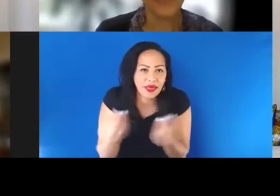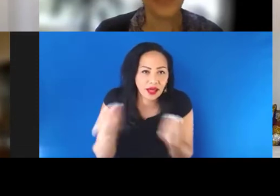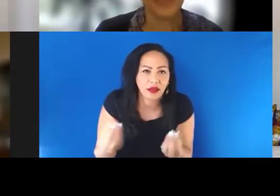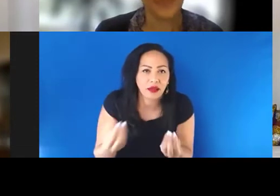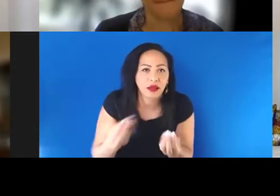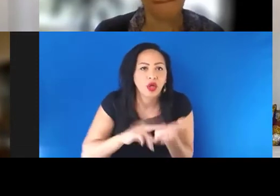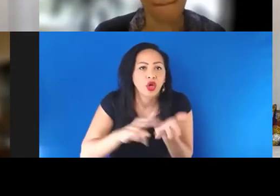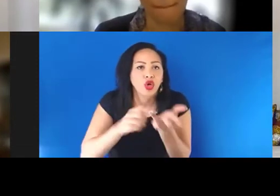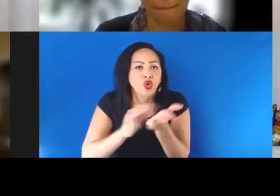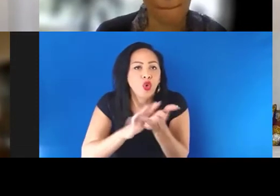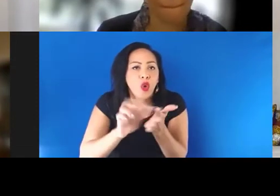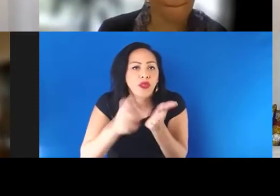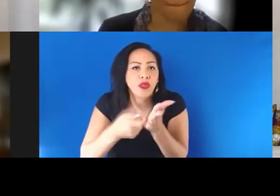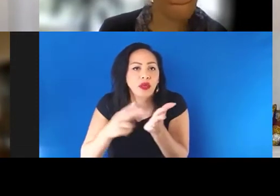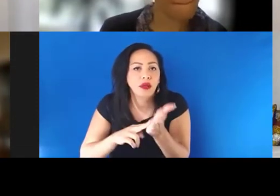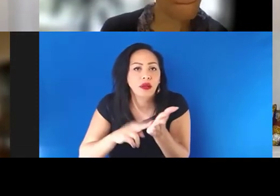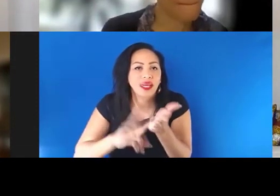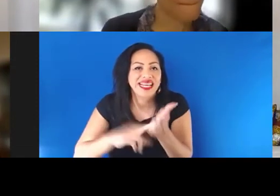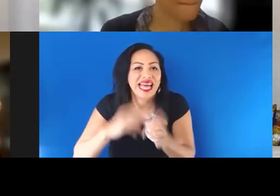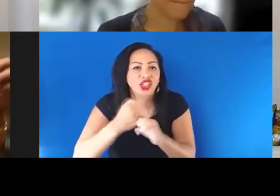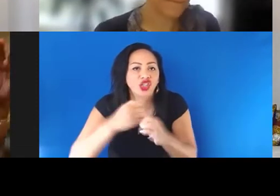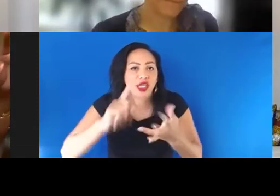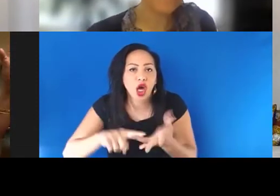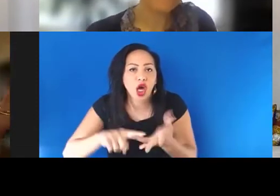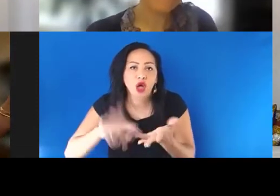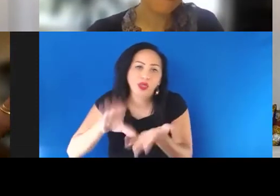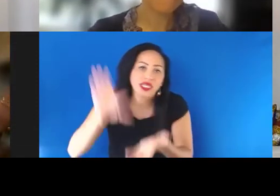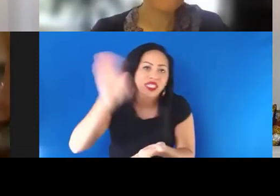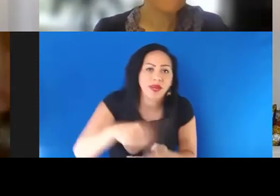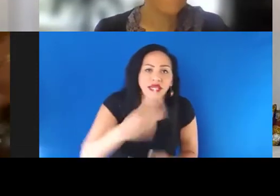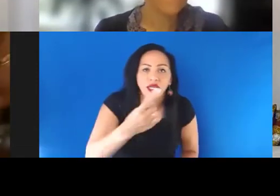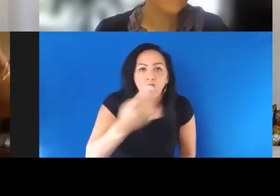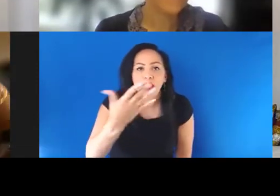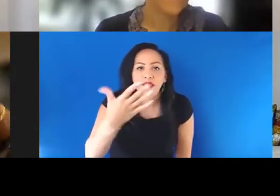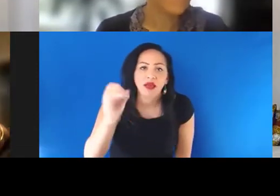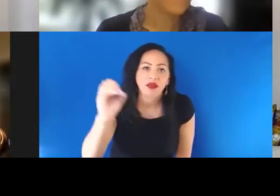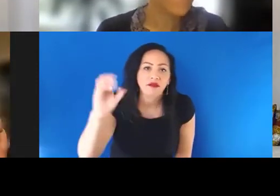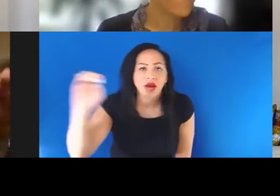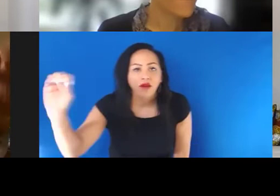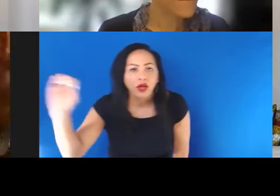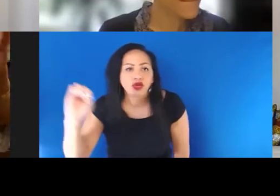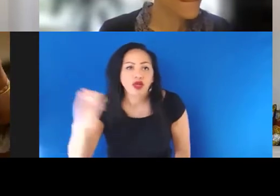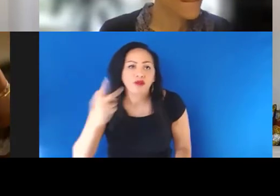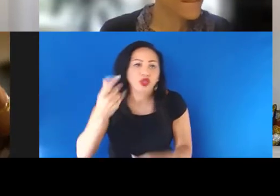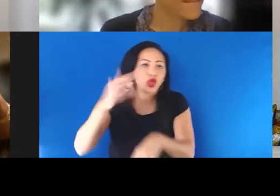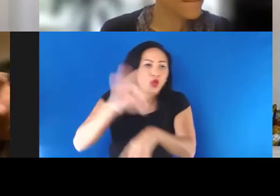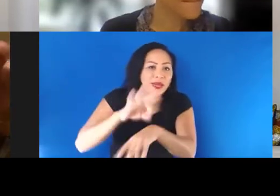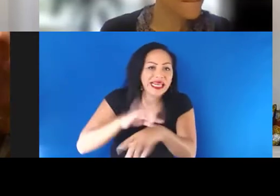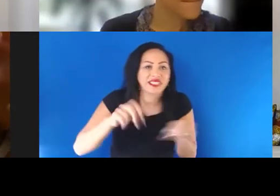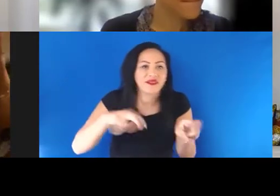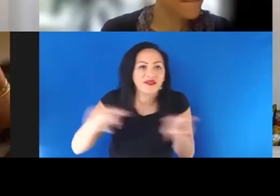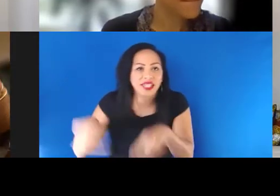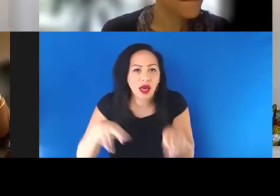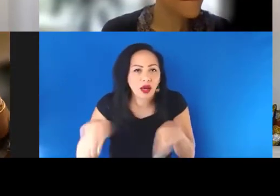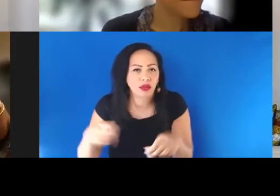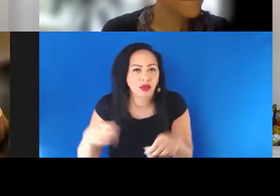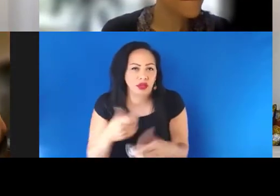$150,000 for a 2-minute video where they send 5 people from different parts of the country with